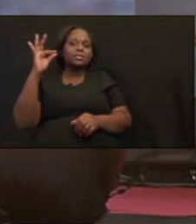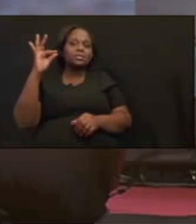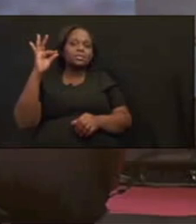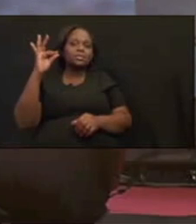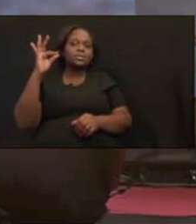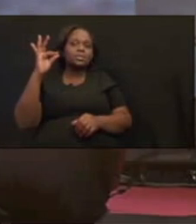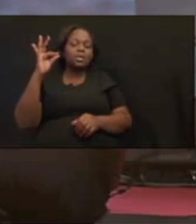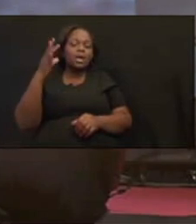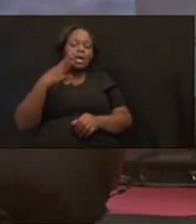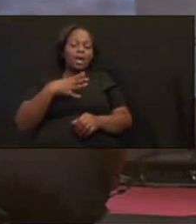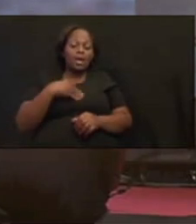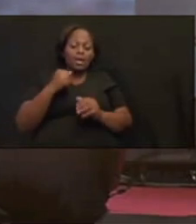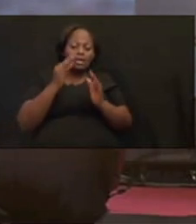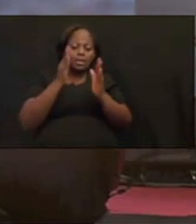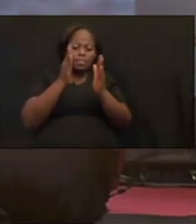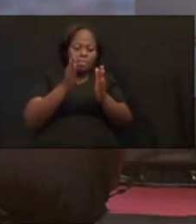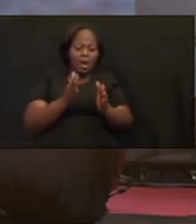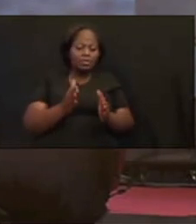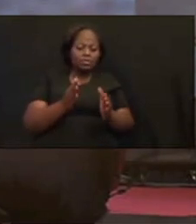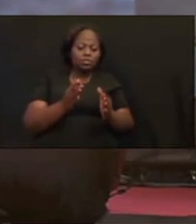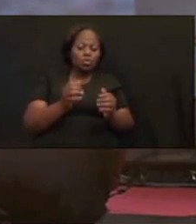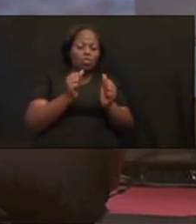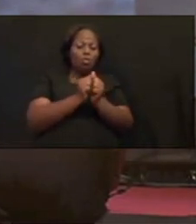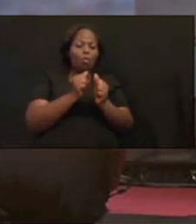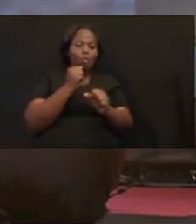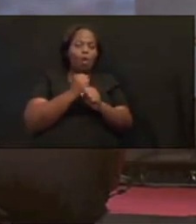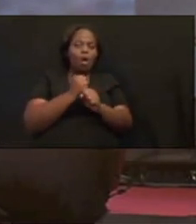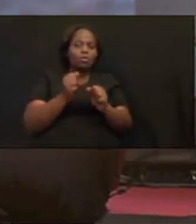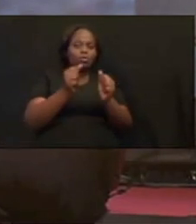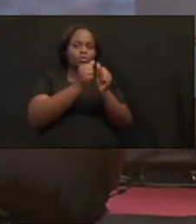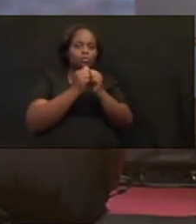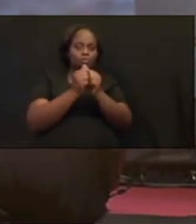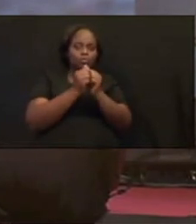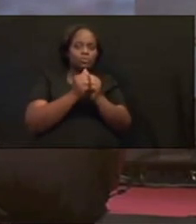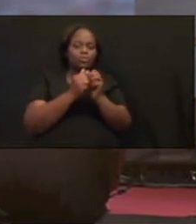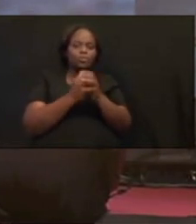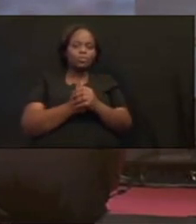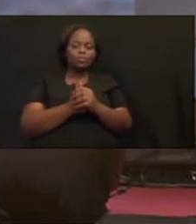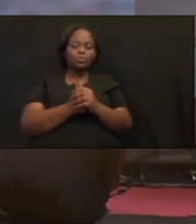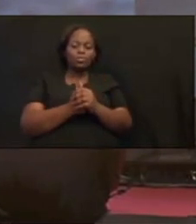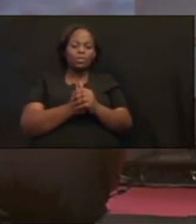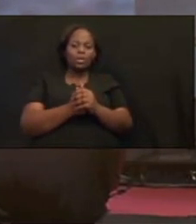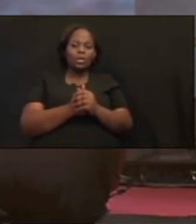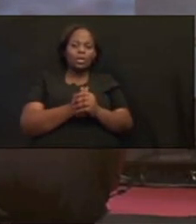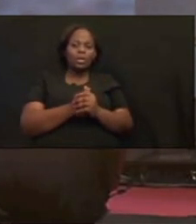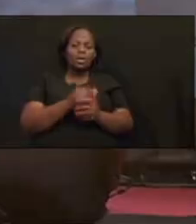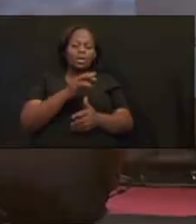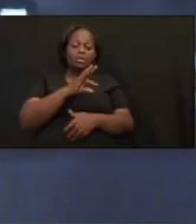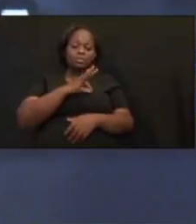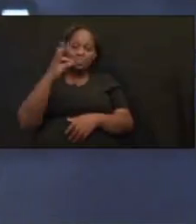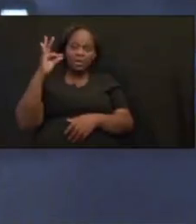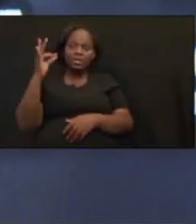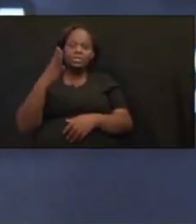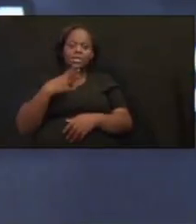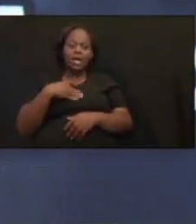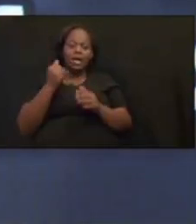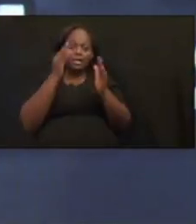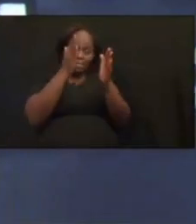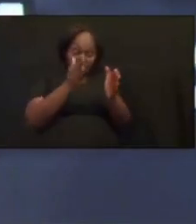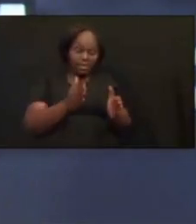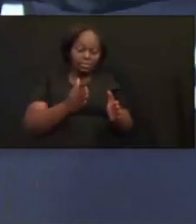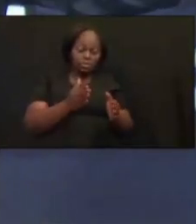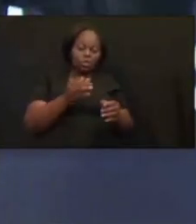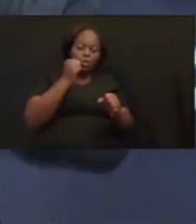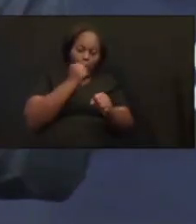say come. The Spirit and the bride say come. If the Spirit